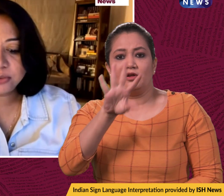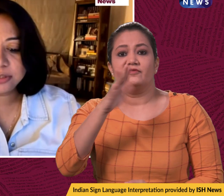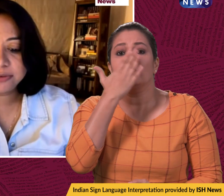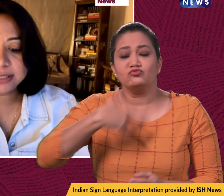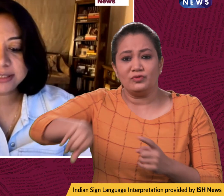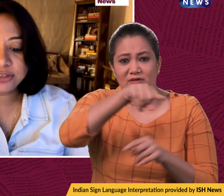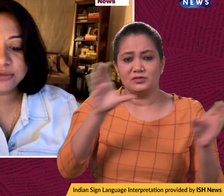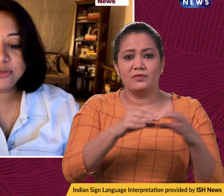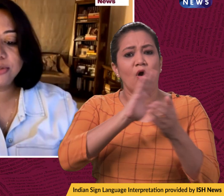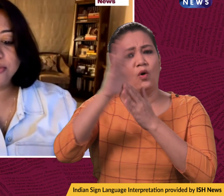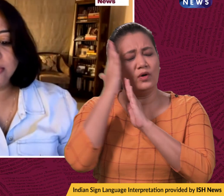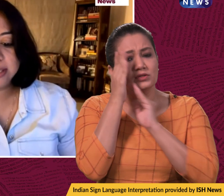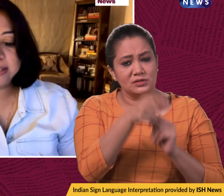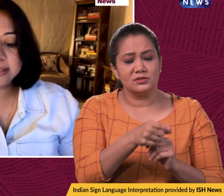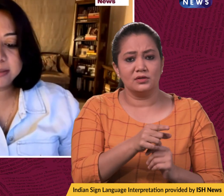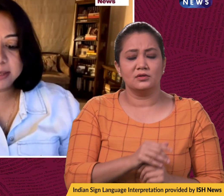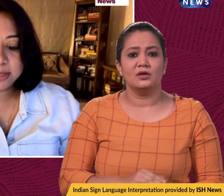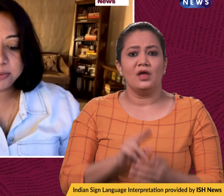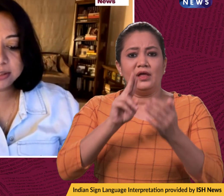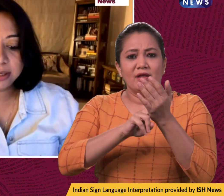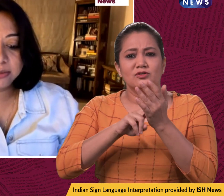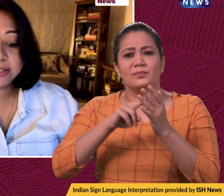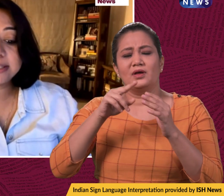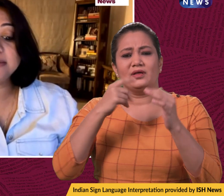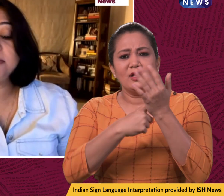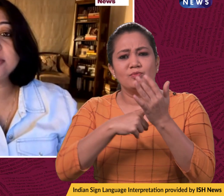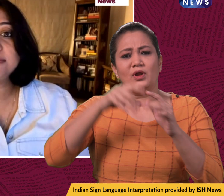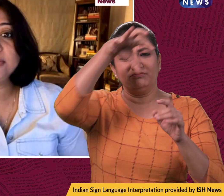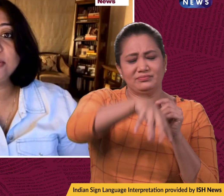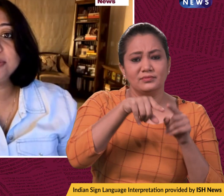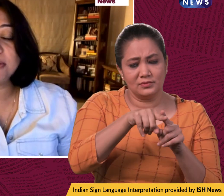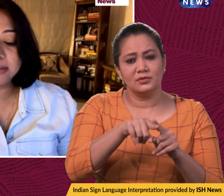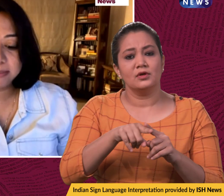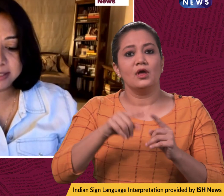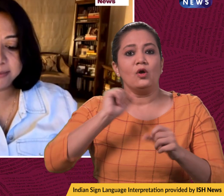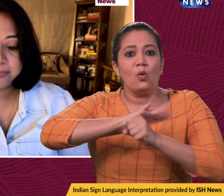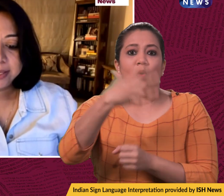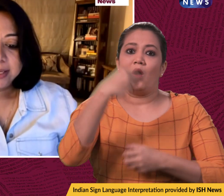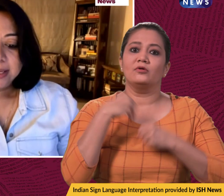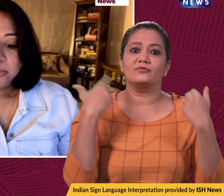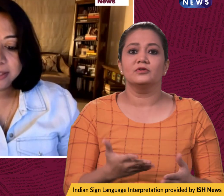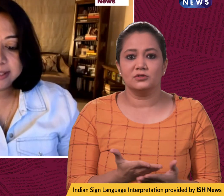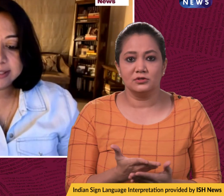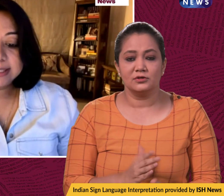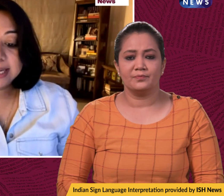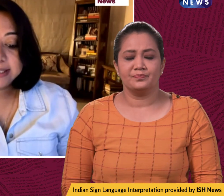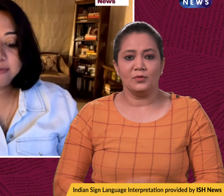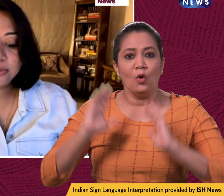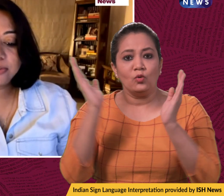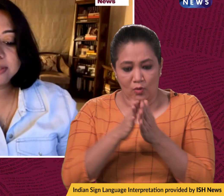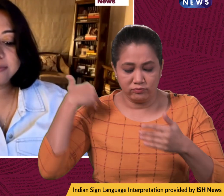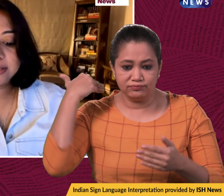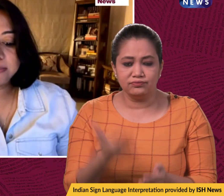students of a residential school in Narsimha Rajbura Taluk tested positive for COVID on Monday. With this,